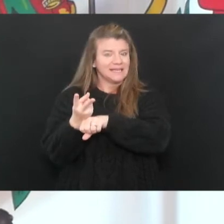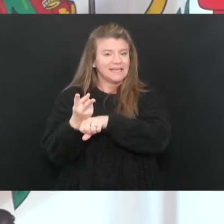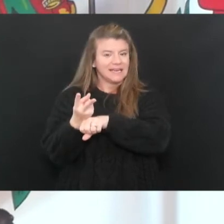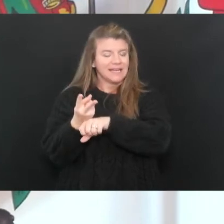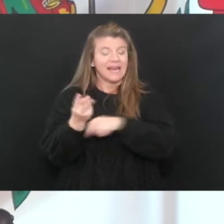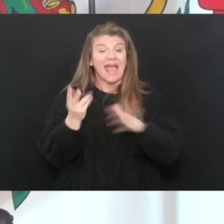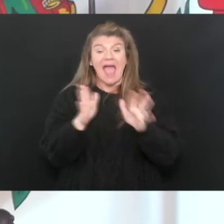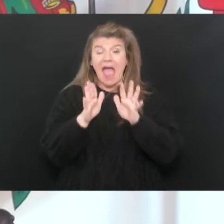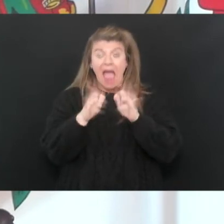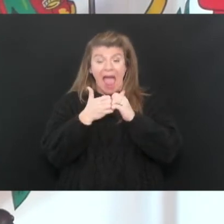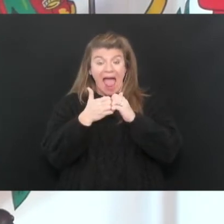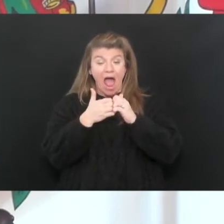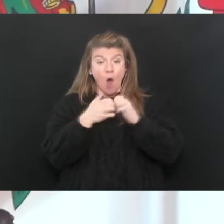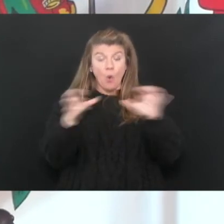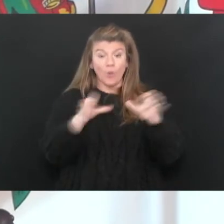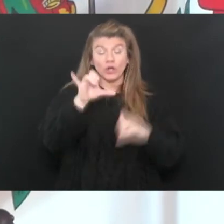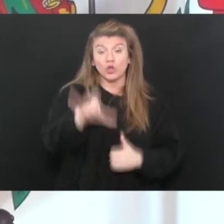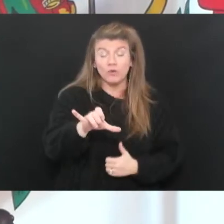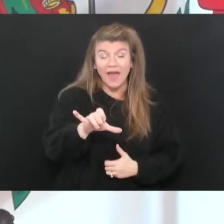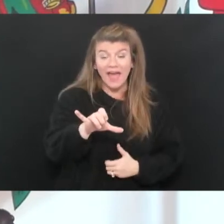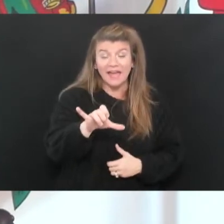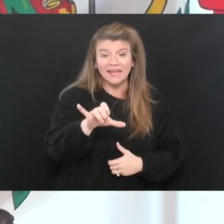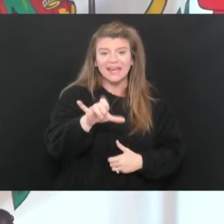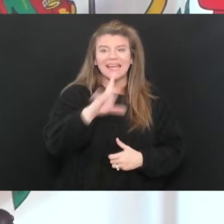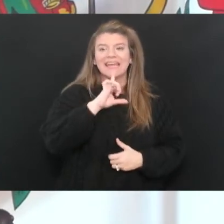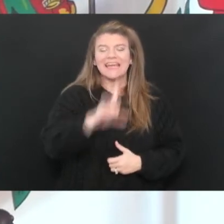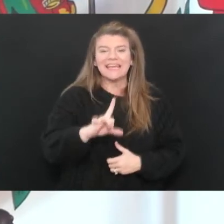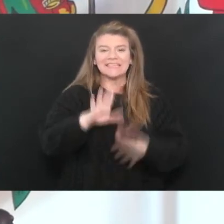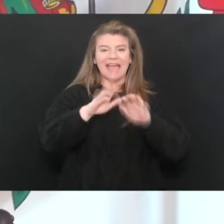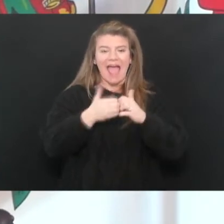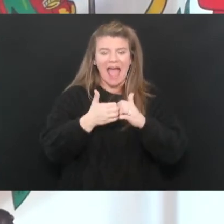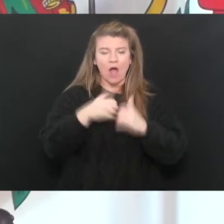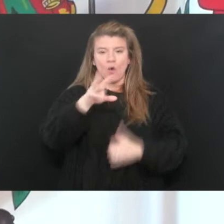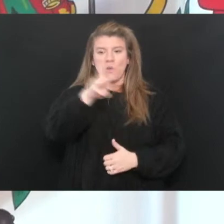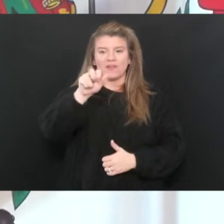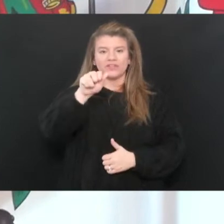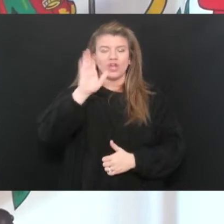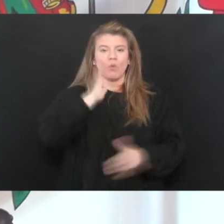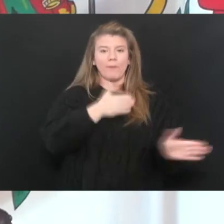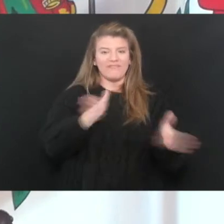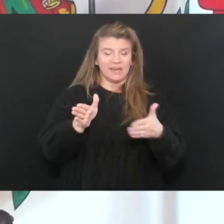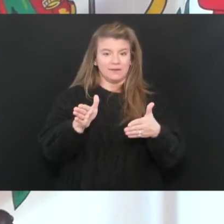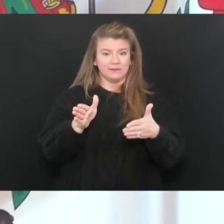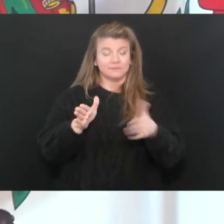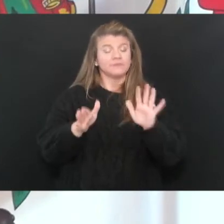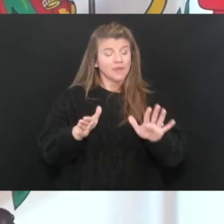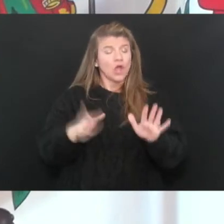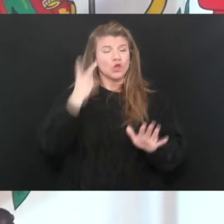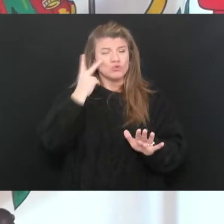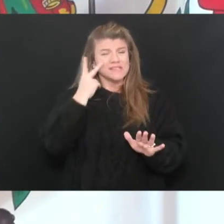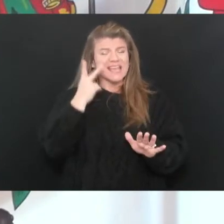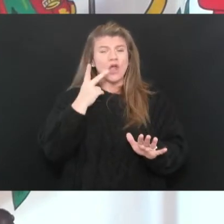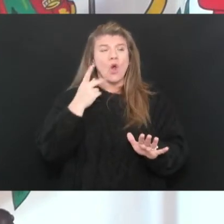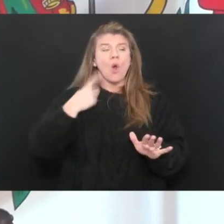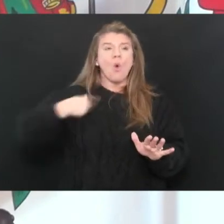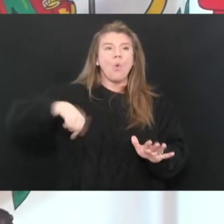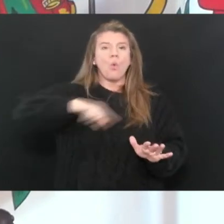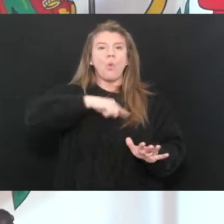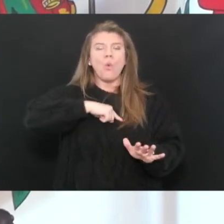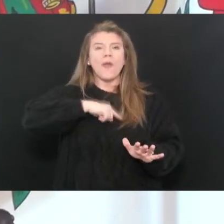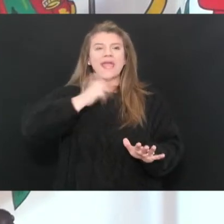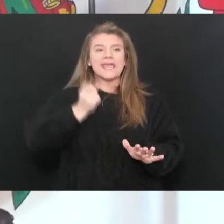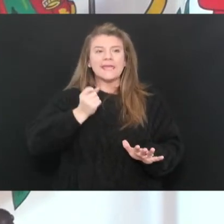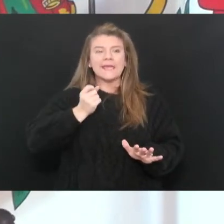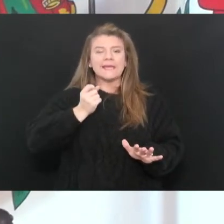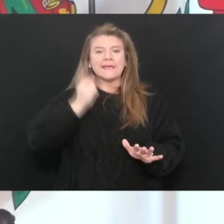Absolutely, how we're going to go about doing this is how West Virginia is pivoted. You see, we got to